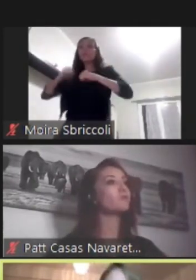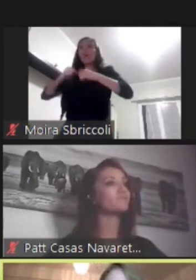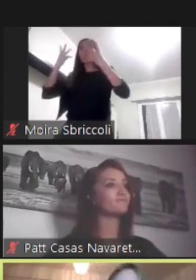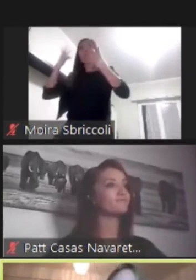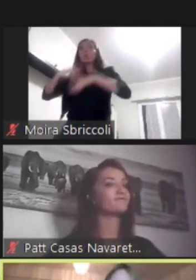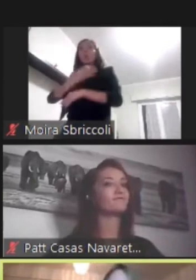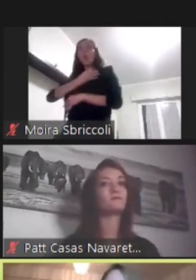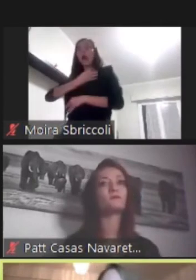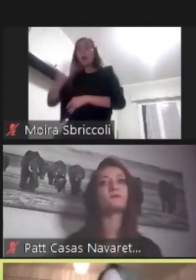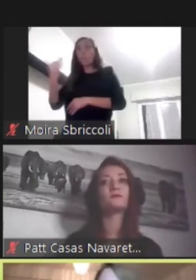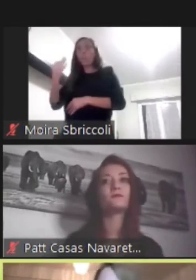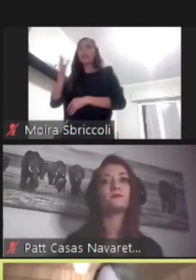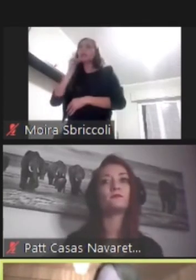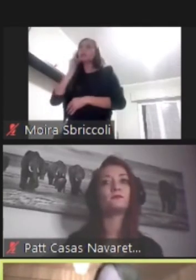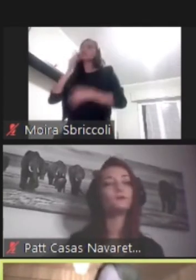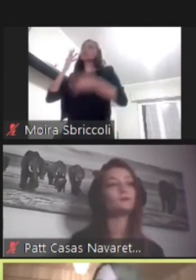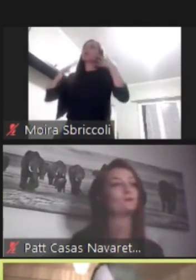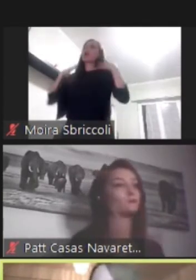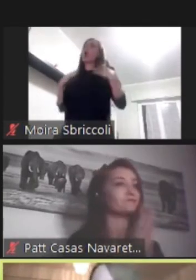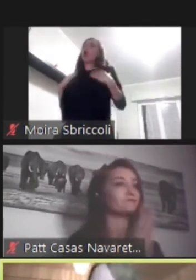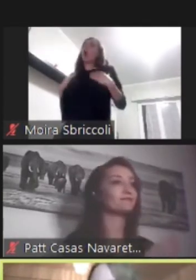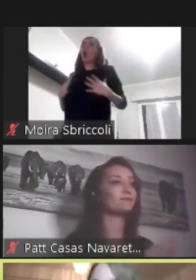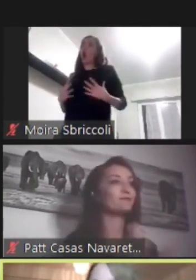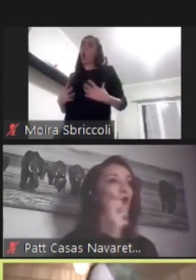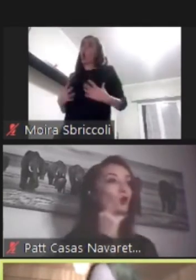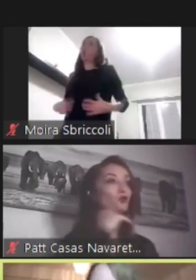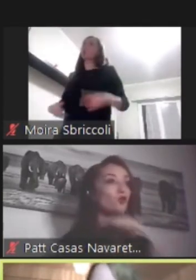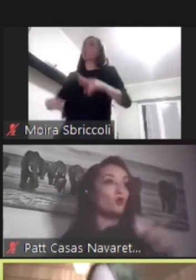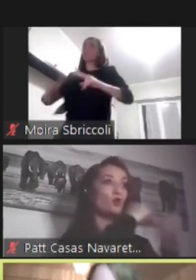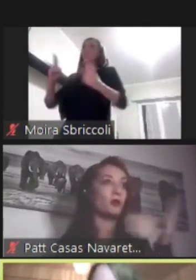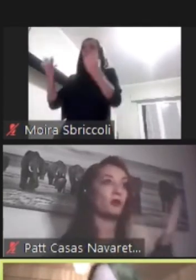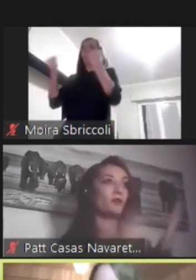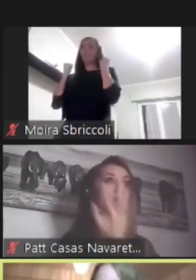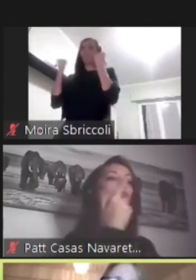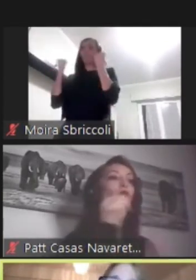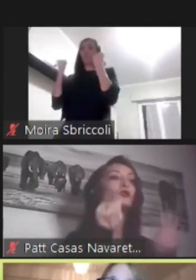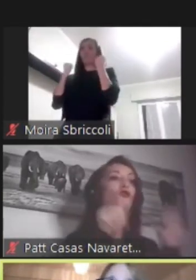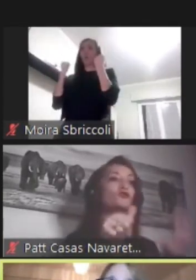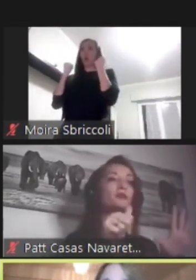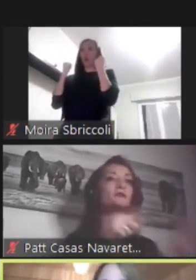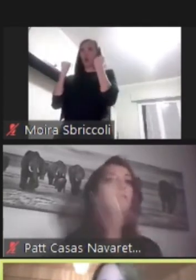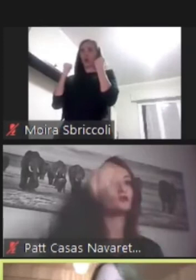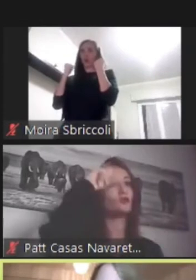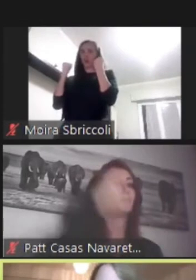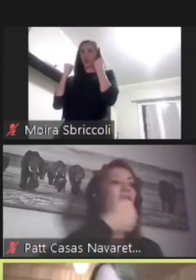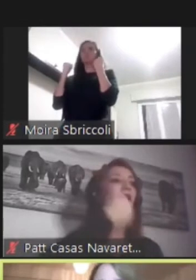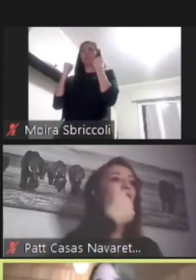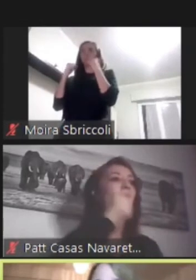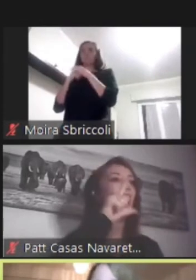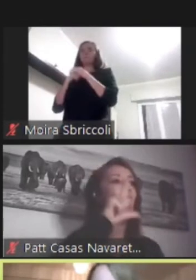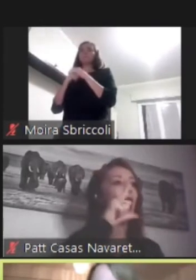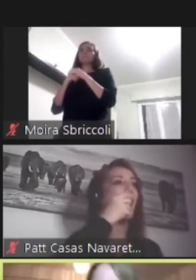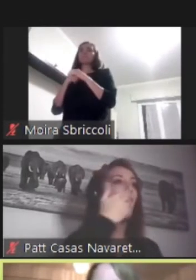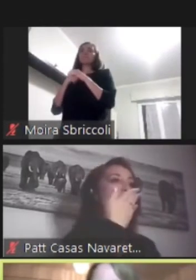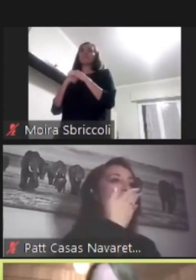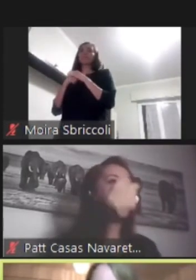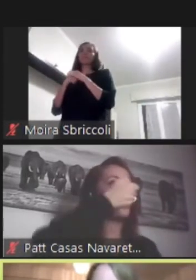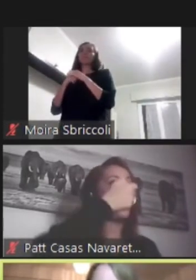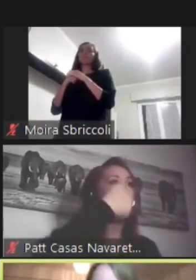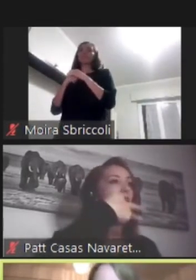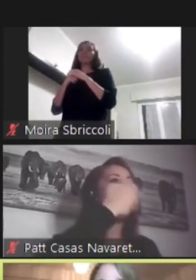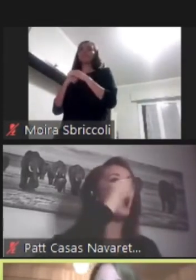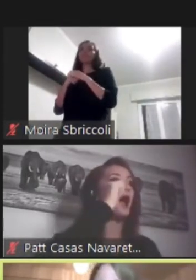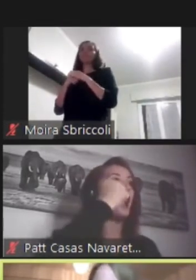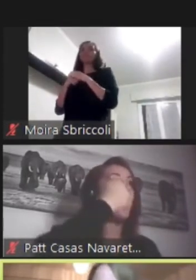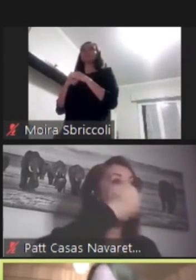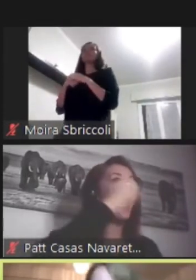Now, again, just like ashwagandha, Holy basil is also